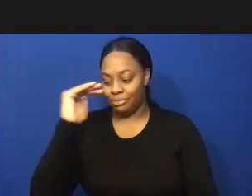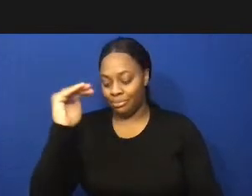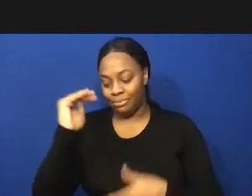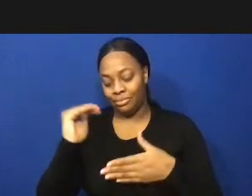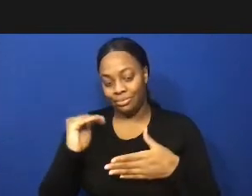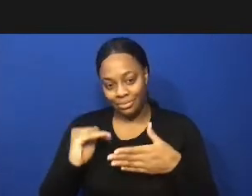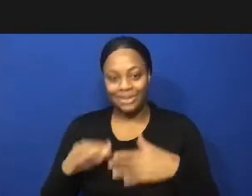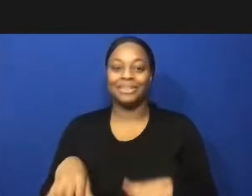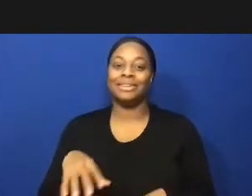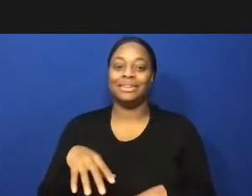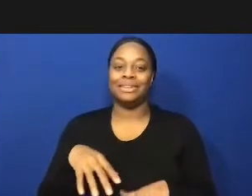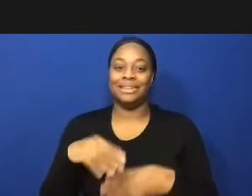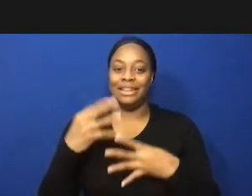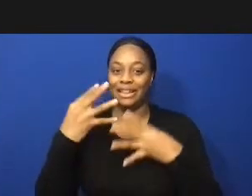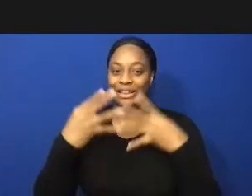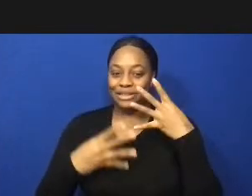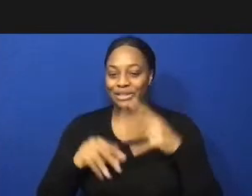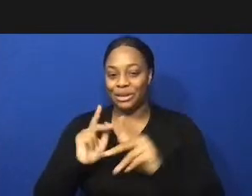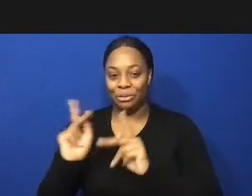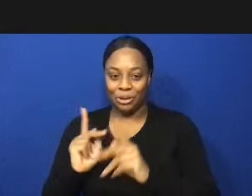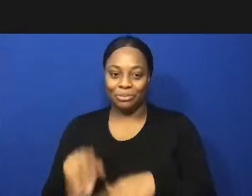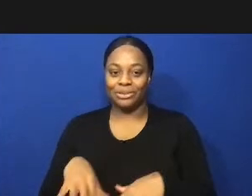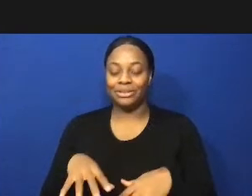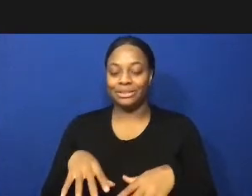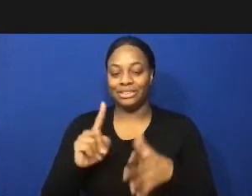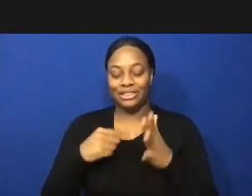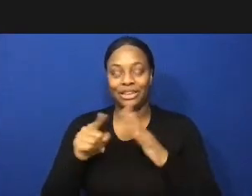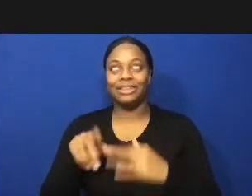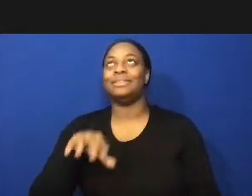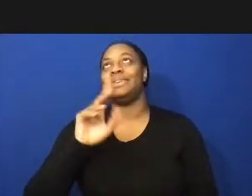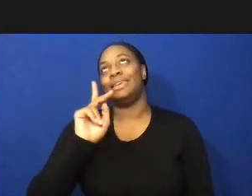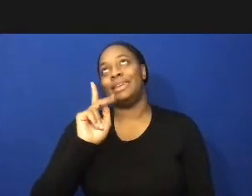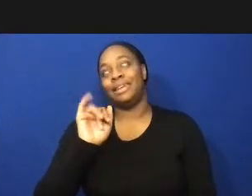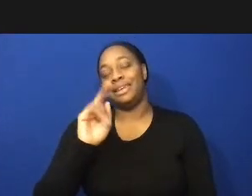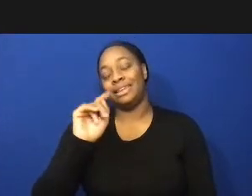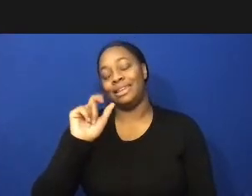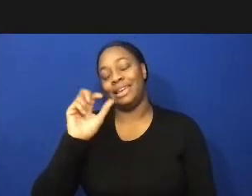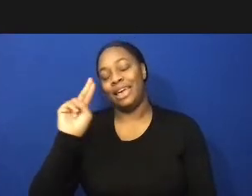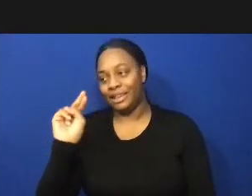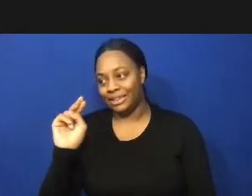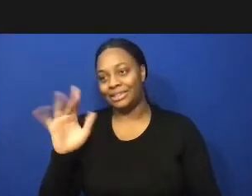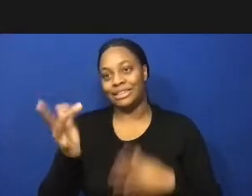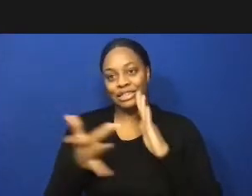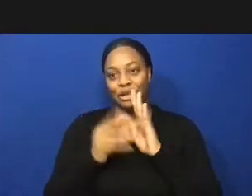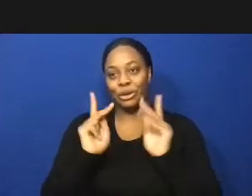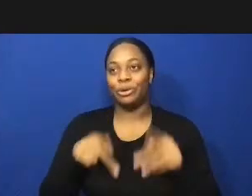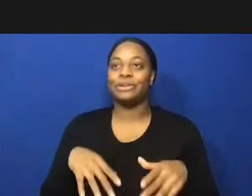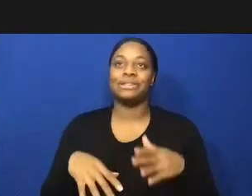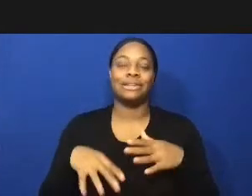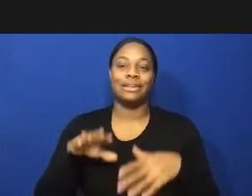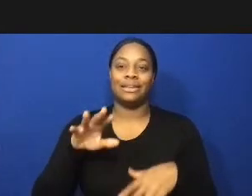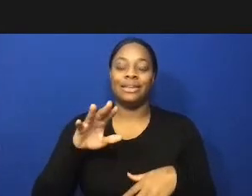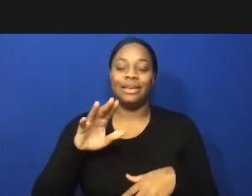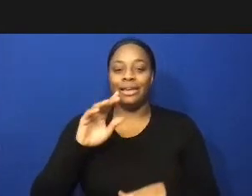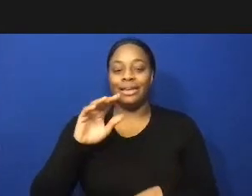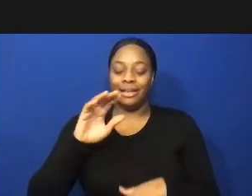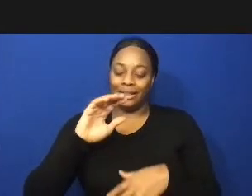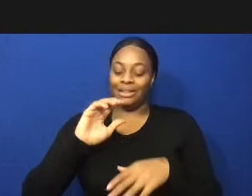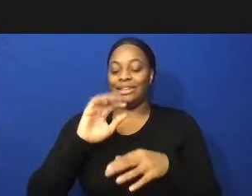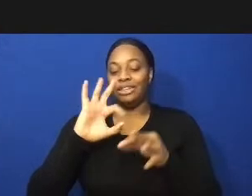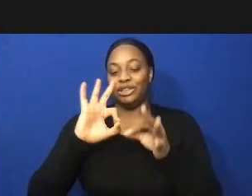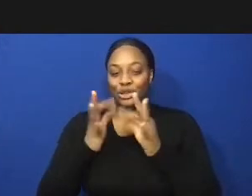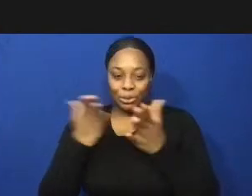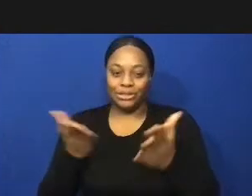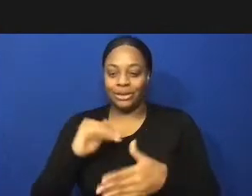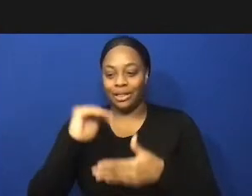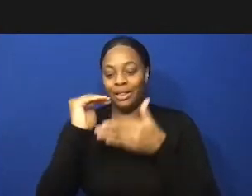website designer. Please check it out. Please check it out. Caitlin Chandler, video tech expert. Antonio Burkett, ASL interpreter. And our interpreters